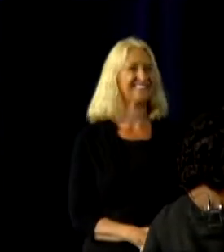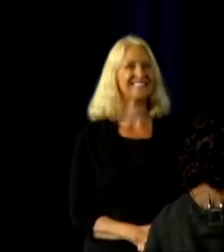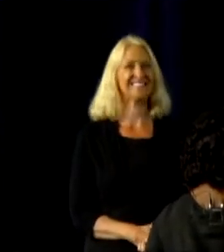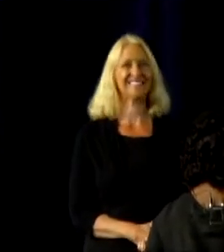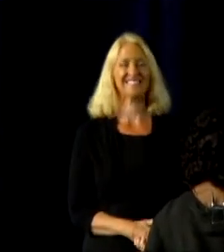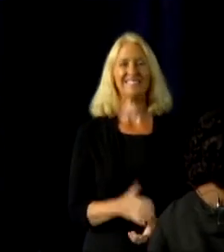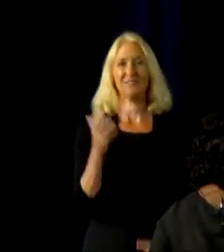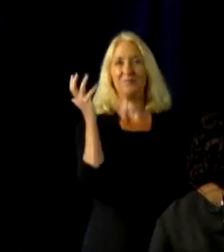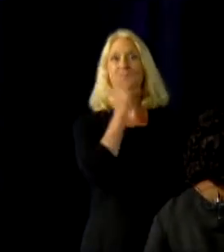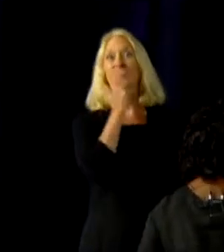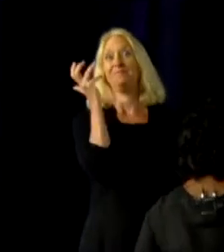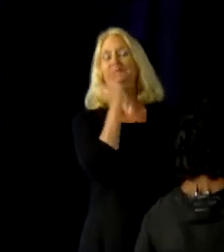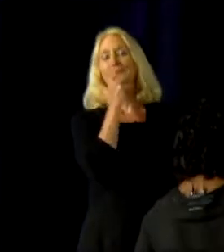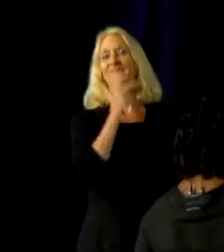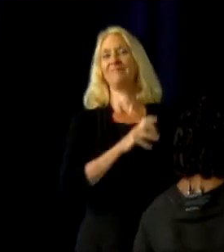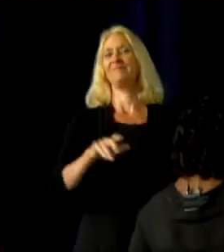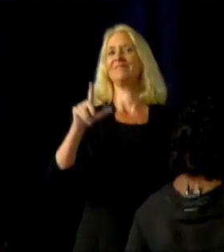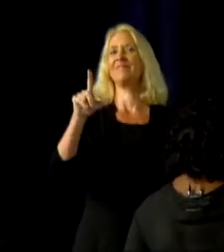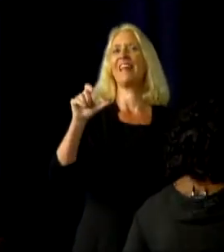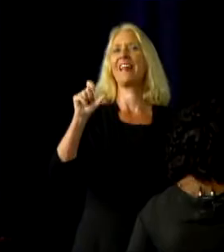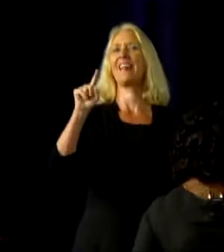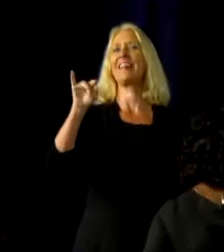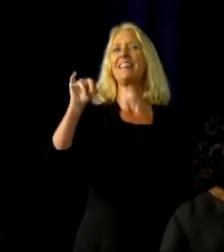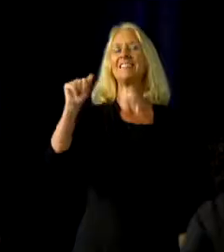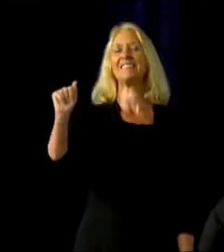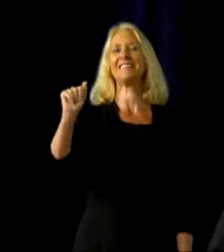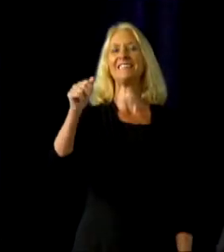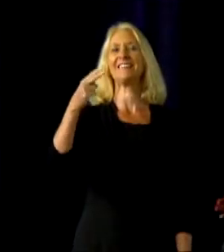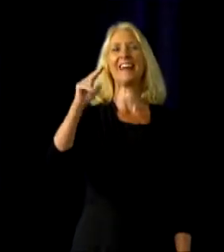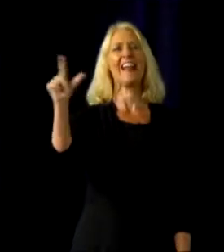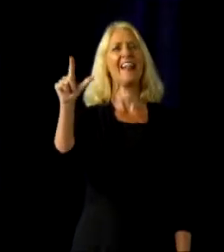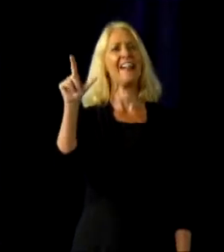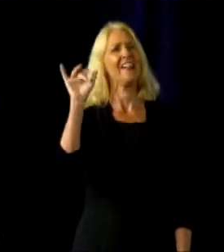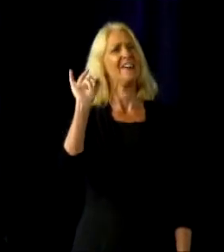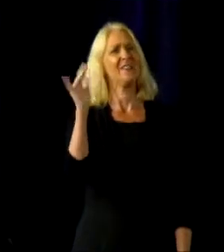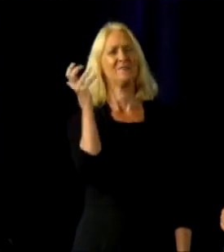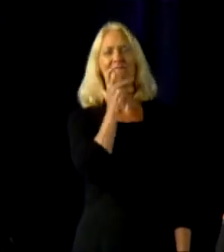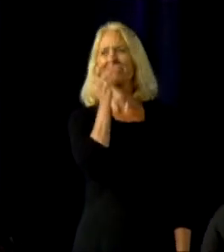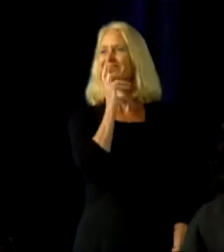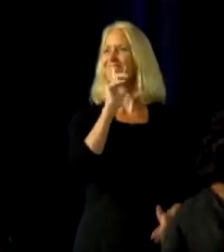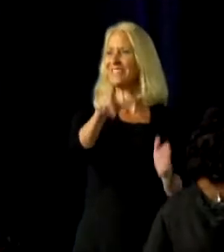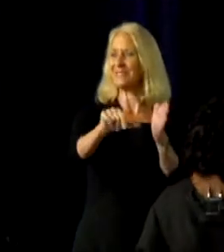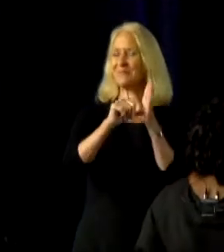Oh my goodness, Matisha Hill, how do they do it at the concerts? It's like this now?